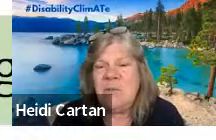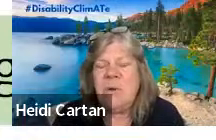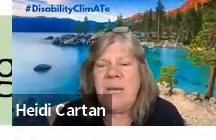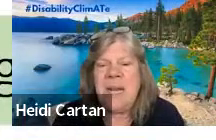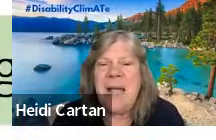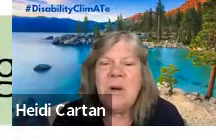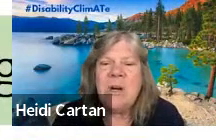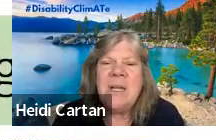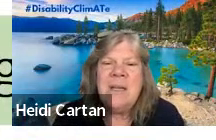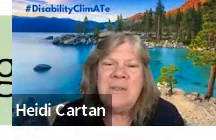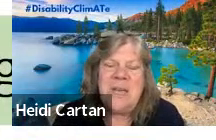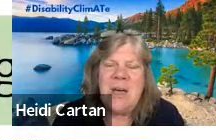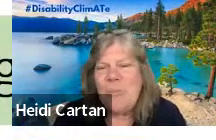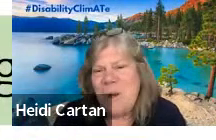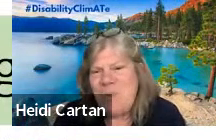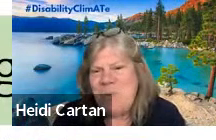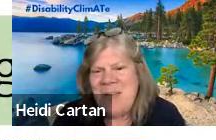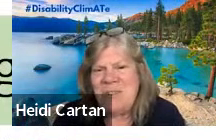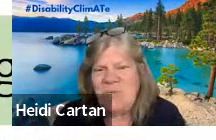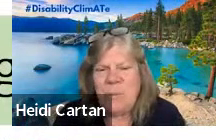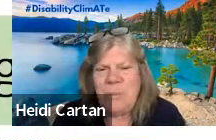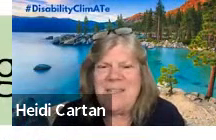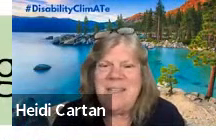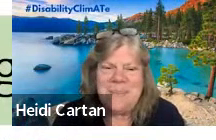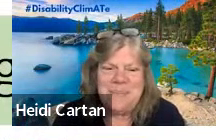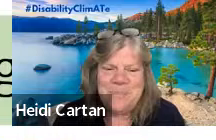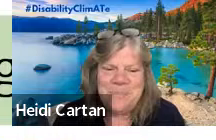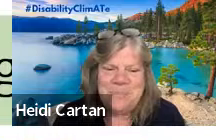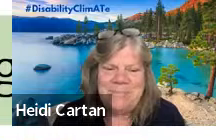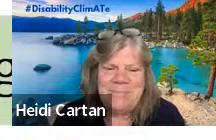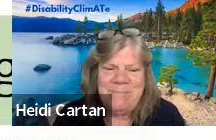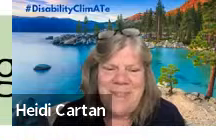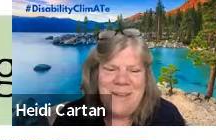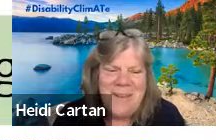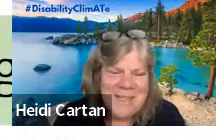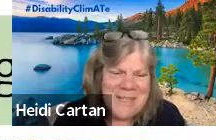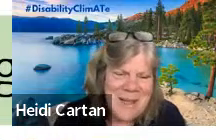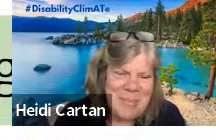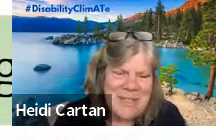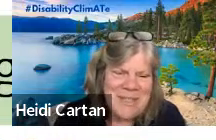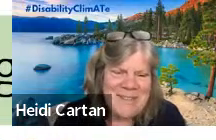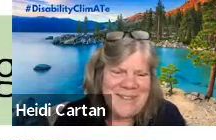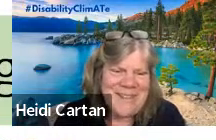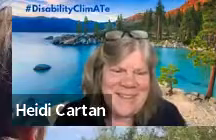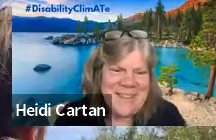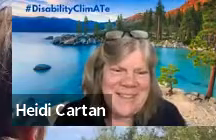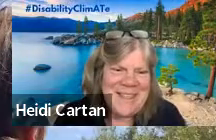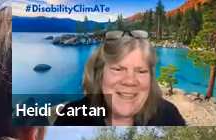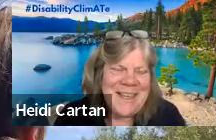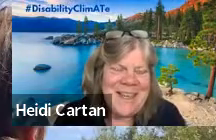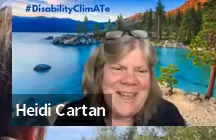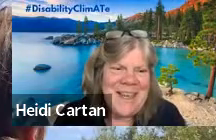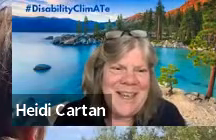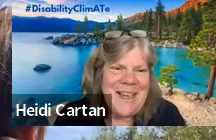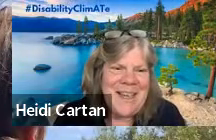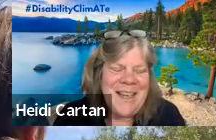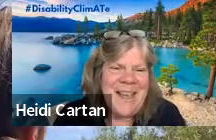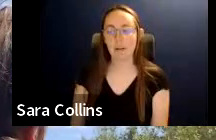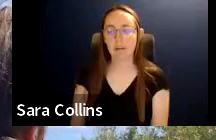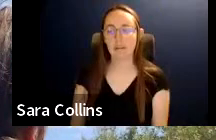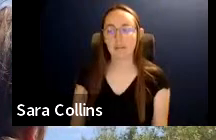did so for about an hour to help prep the beds for planting. Next slide, please.